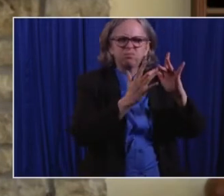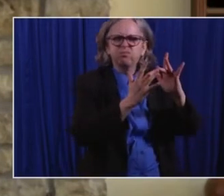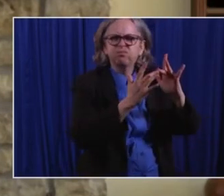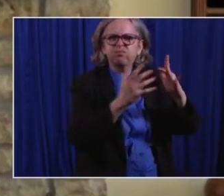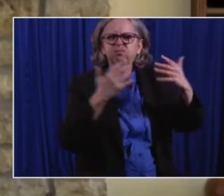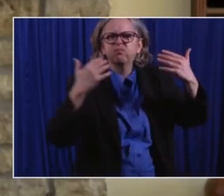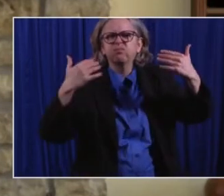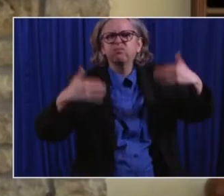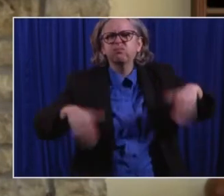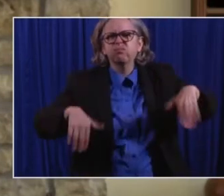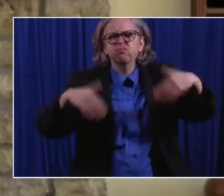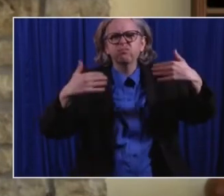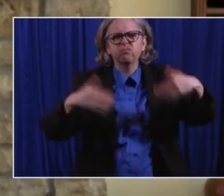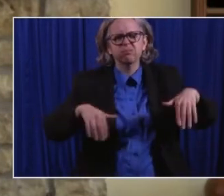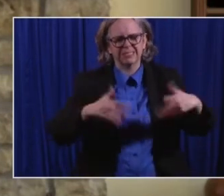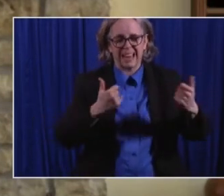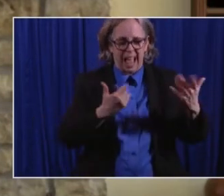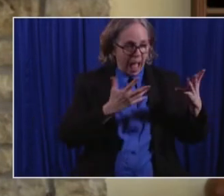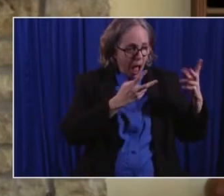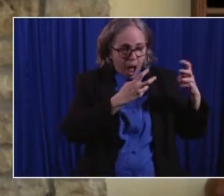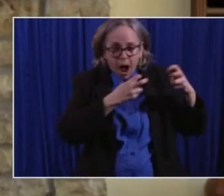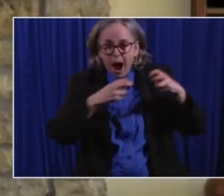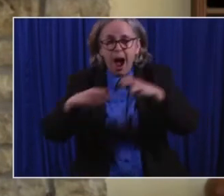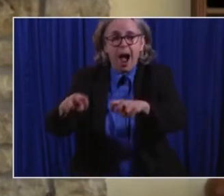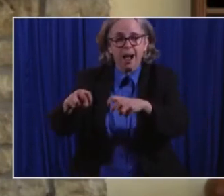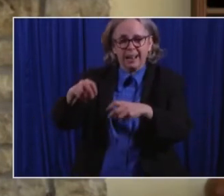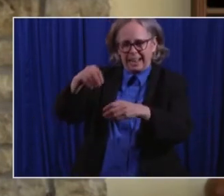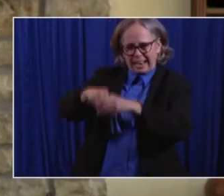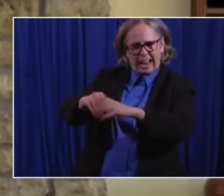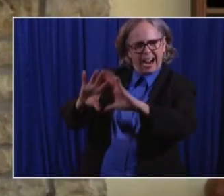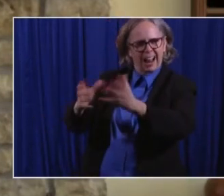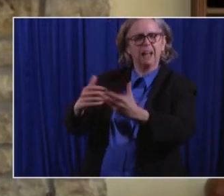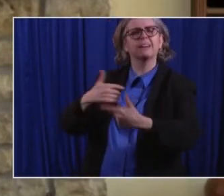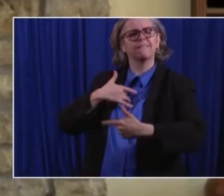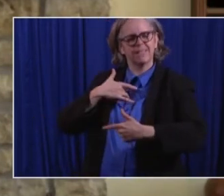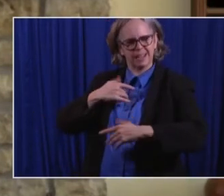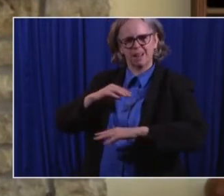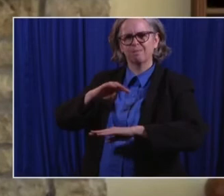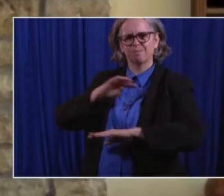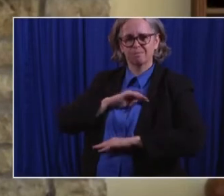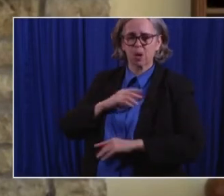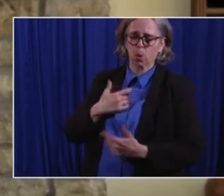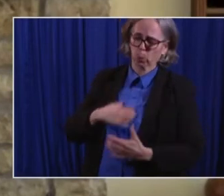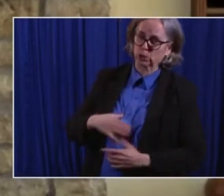was 100%. It's not, but it's pretty darn good.